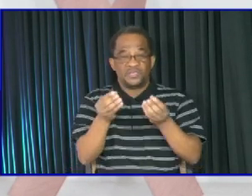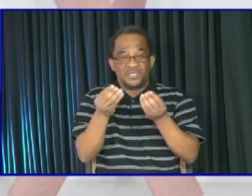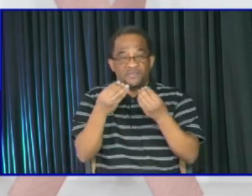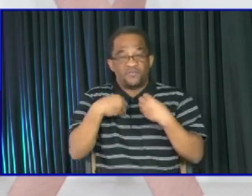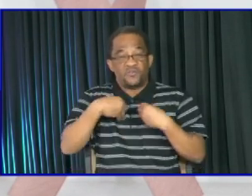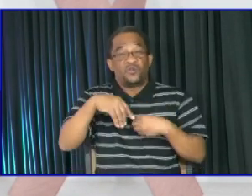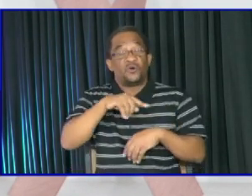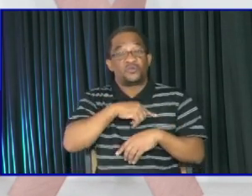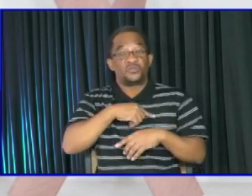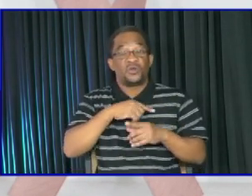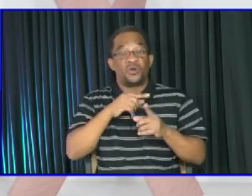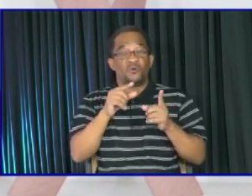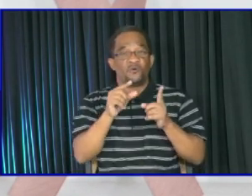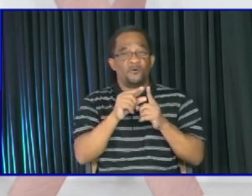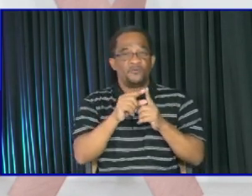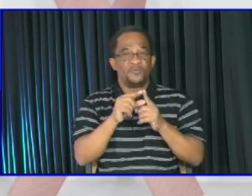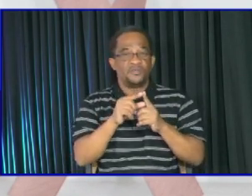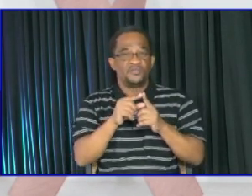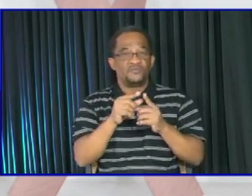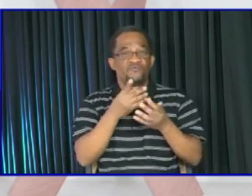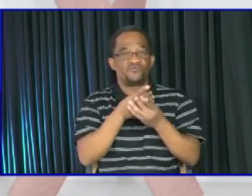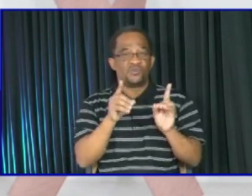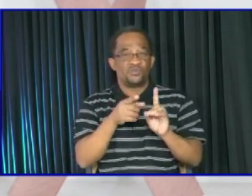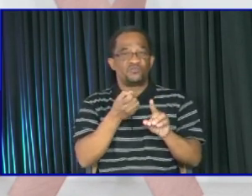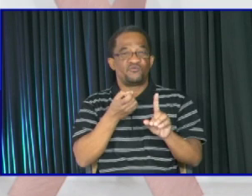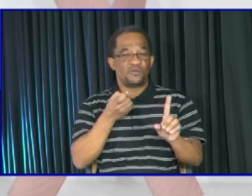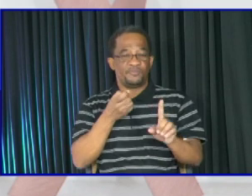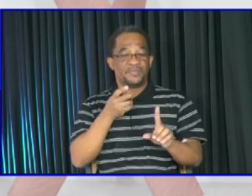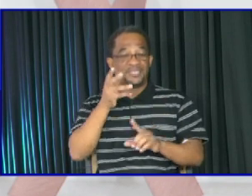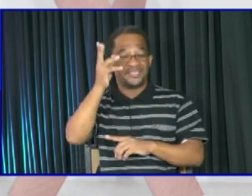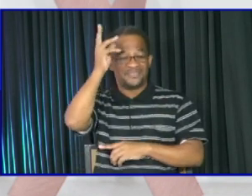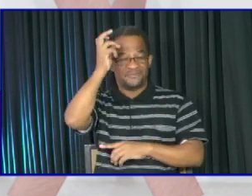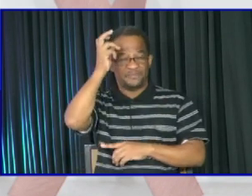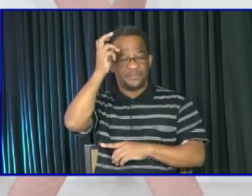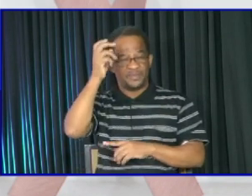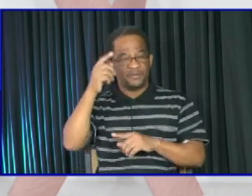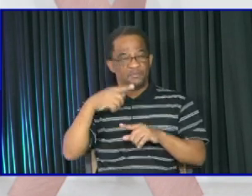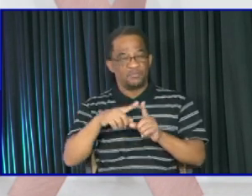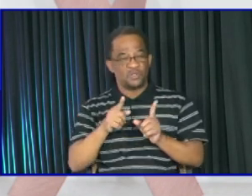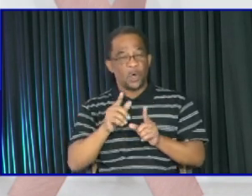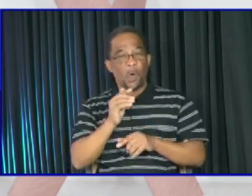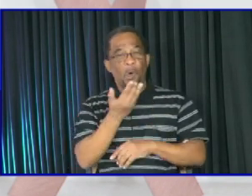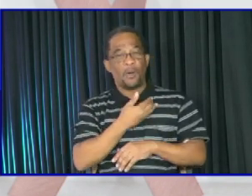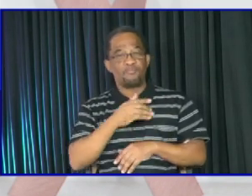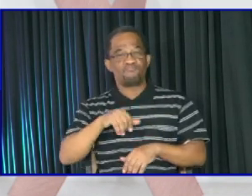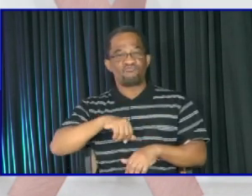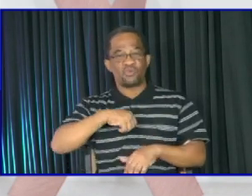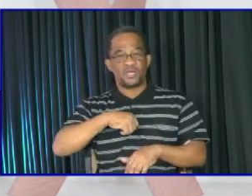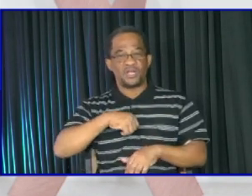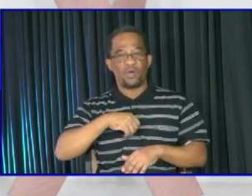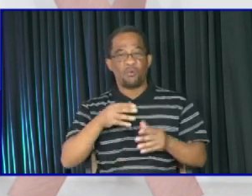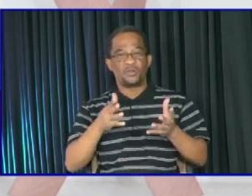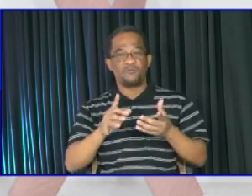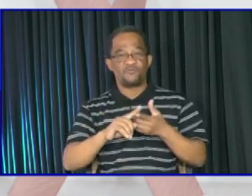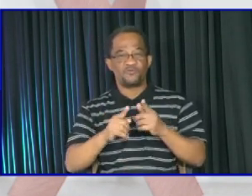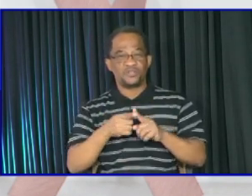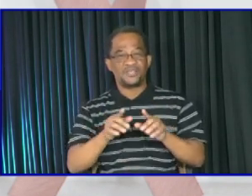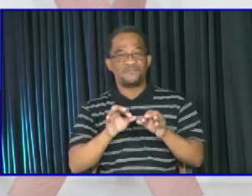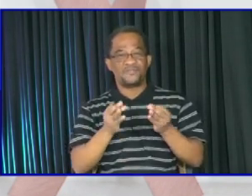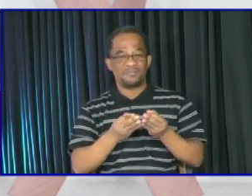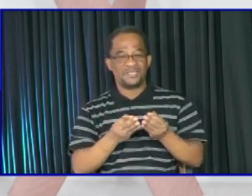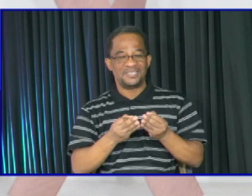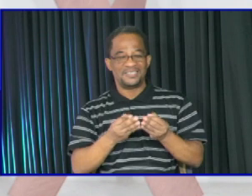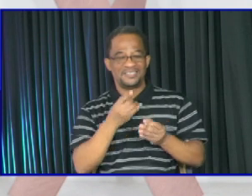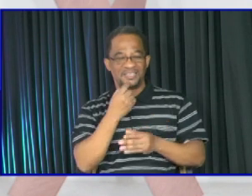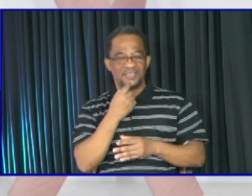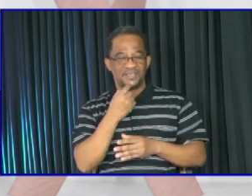to deliver us from damnation. But our ego and the crowd are